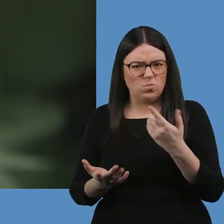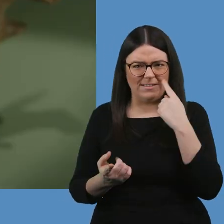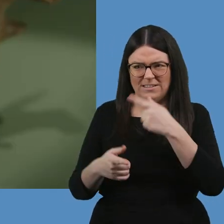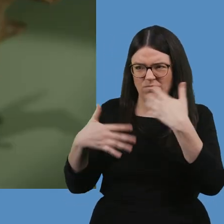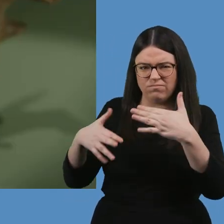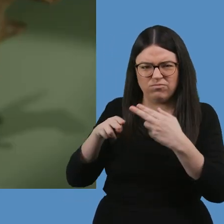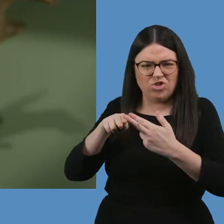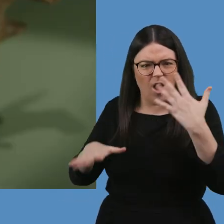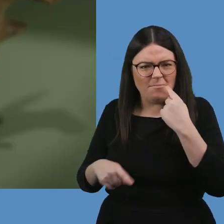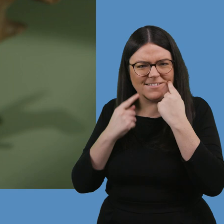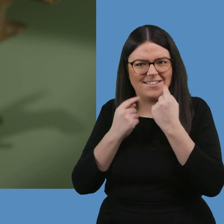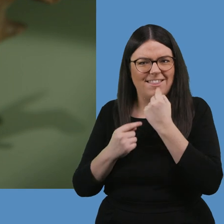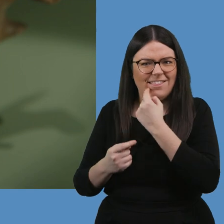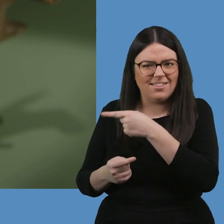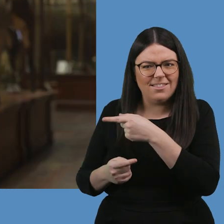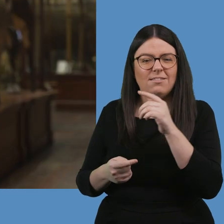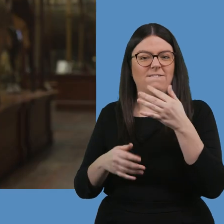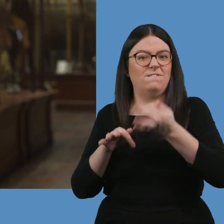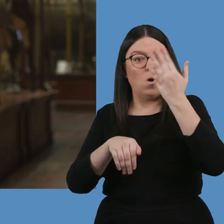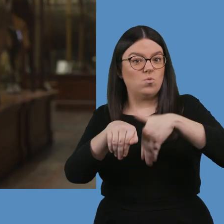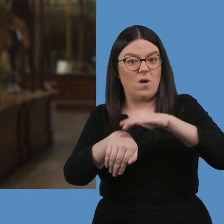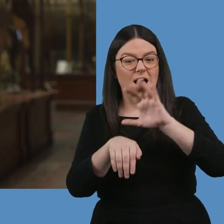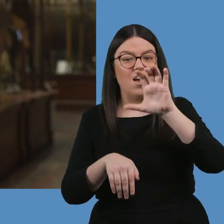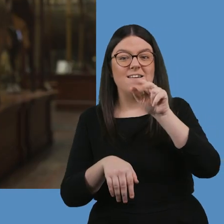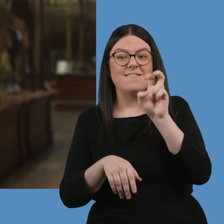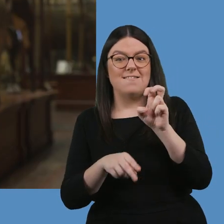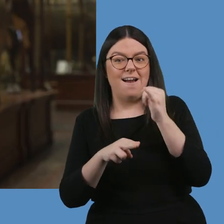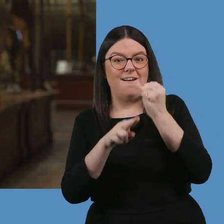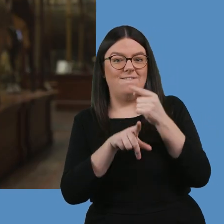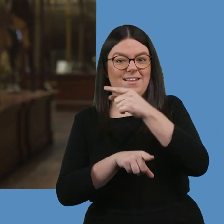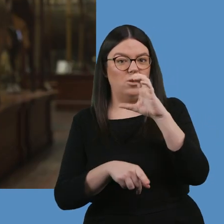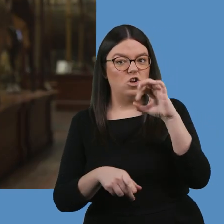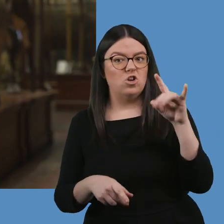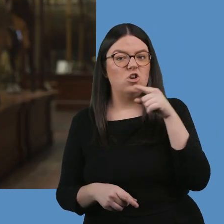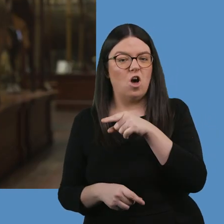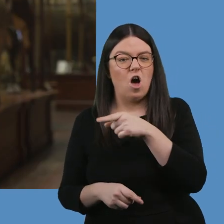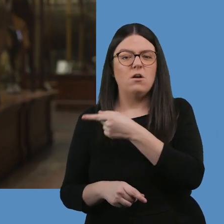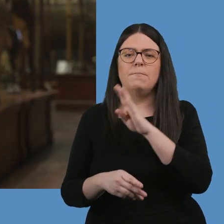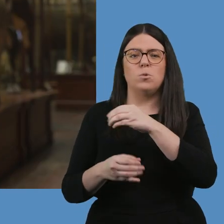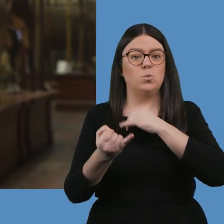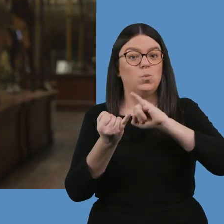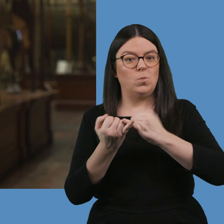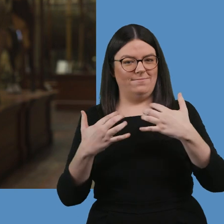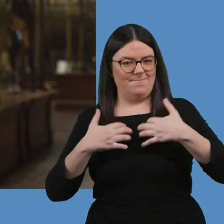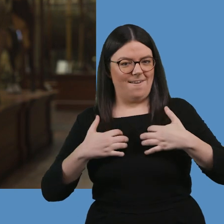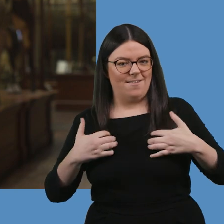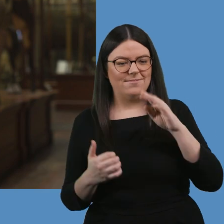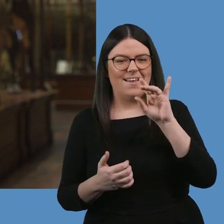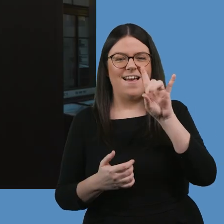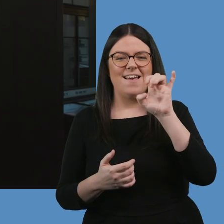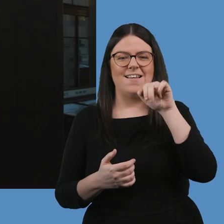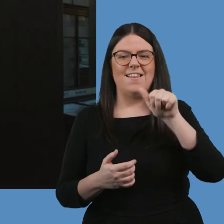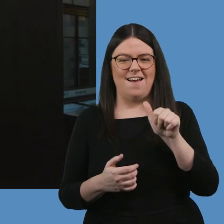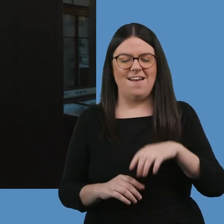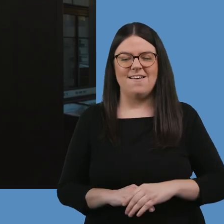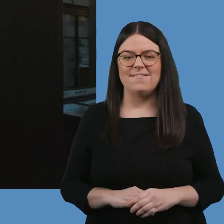at those sharp teeth this is a fossil which was found in a cave in County Cork and it belonged to a spotted